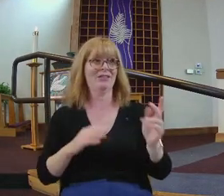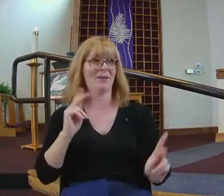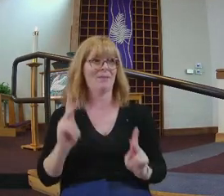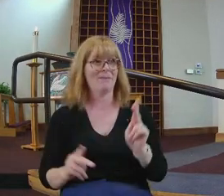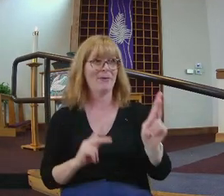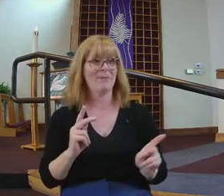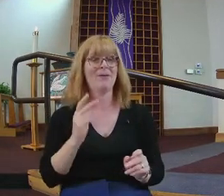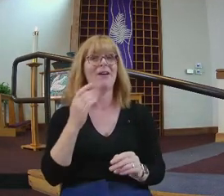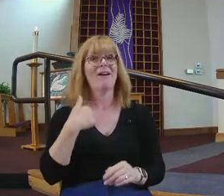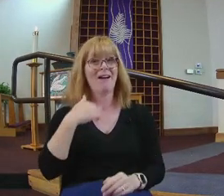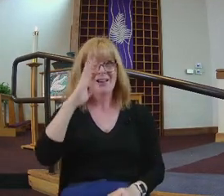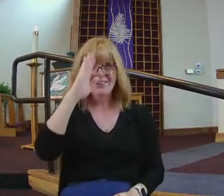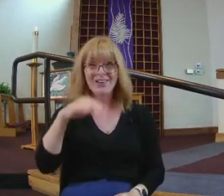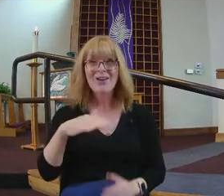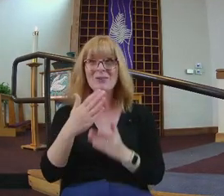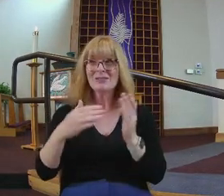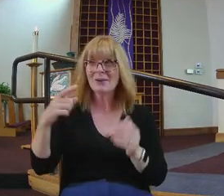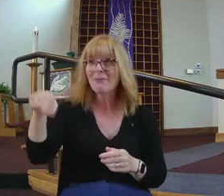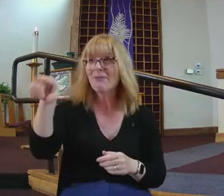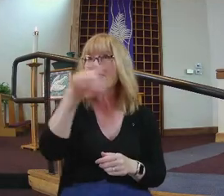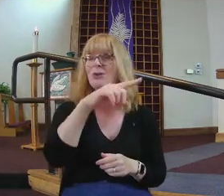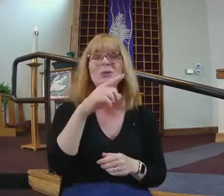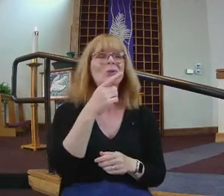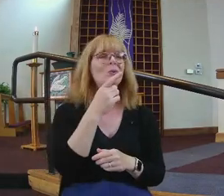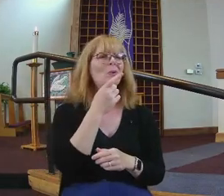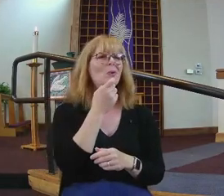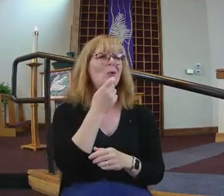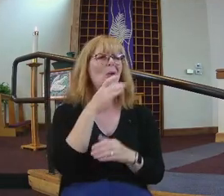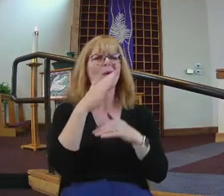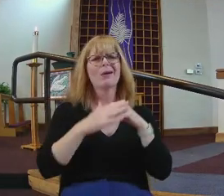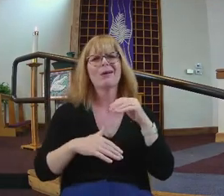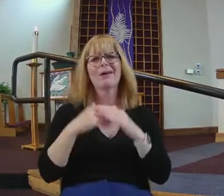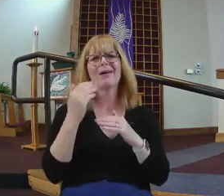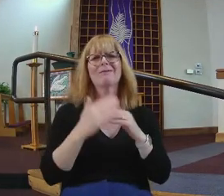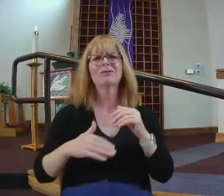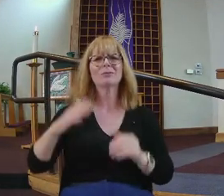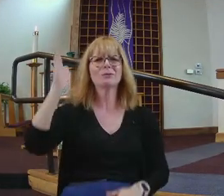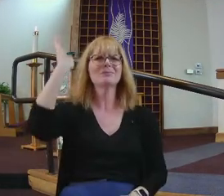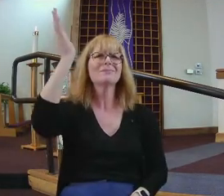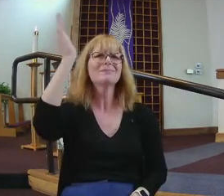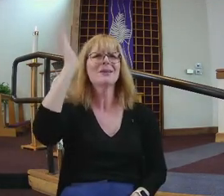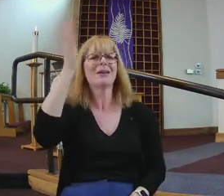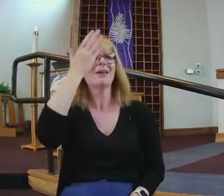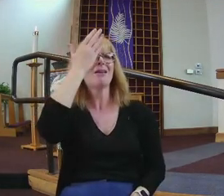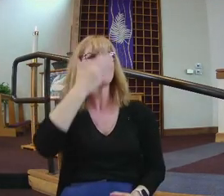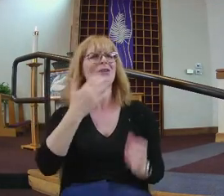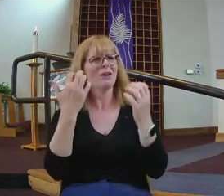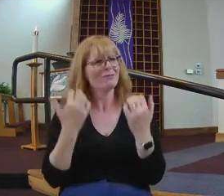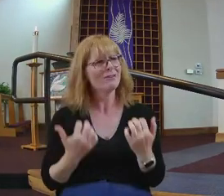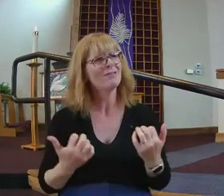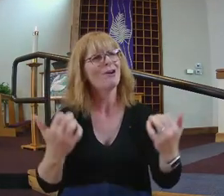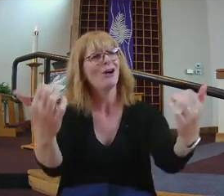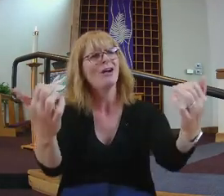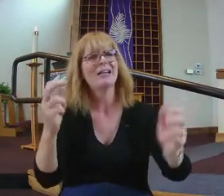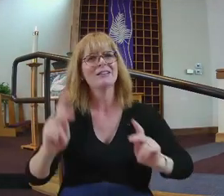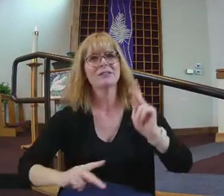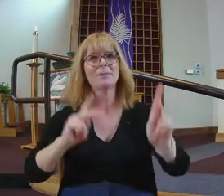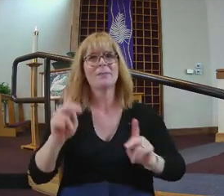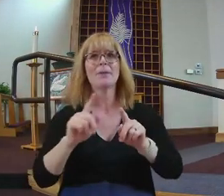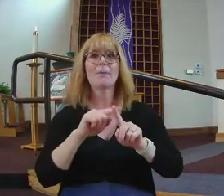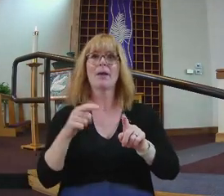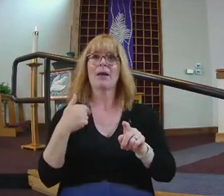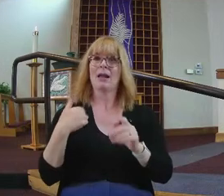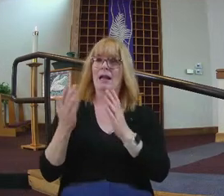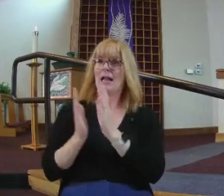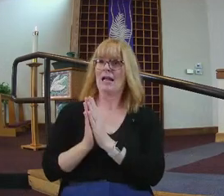know some of you who speak in front of hundreds of people who, when called upon to pray a